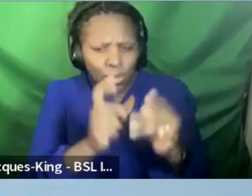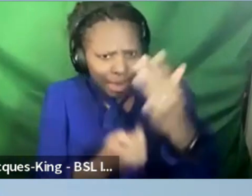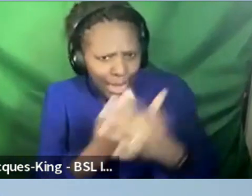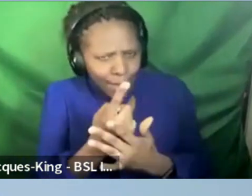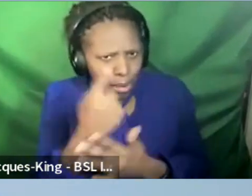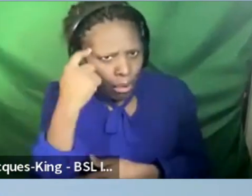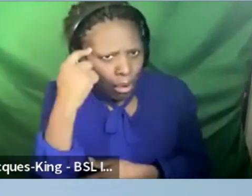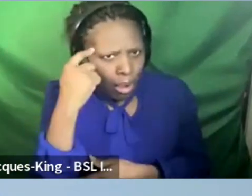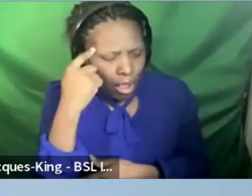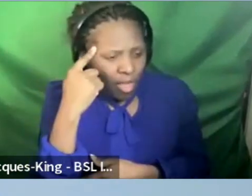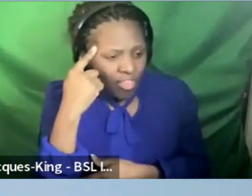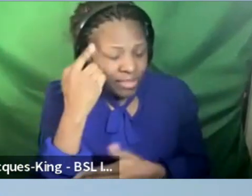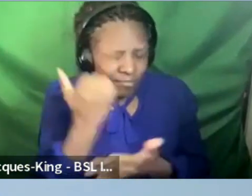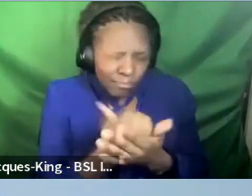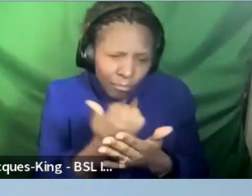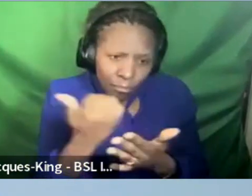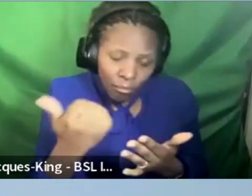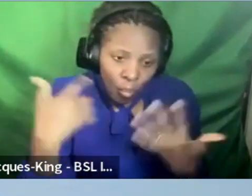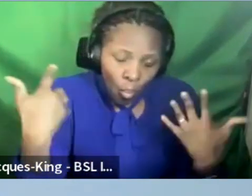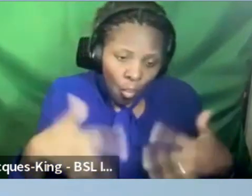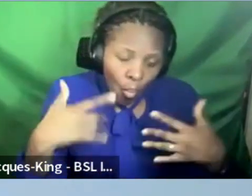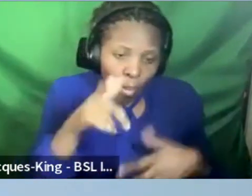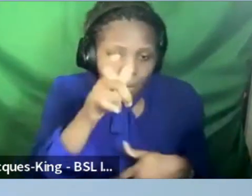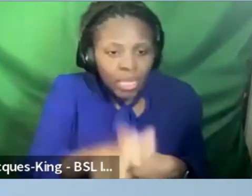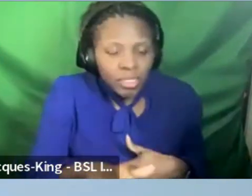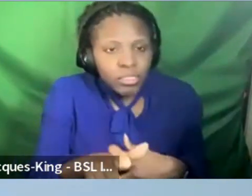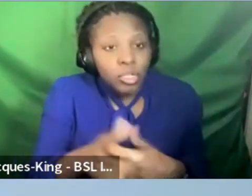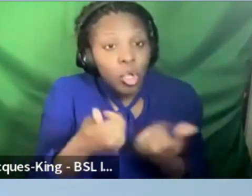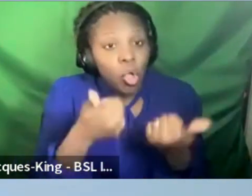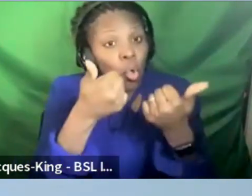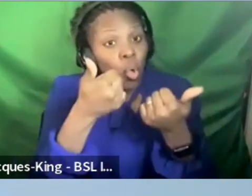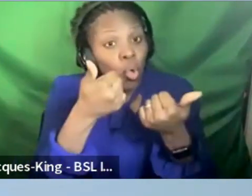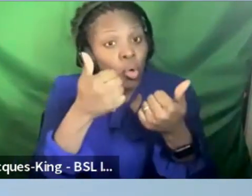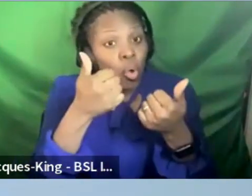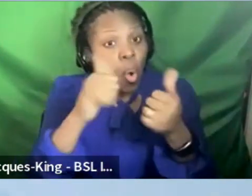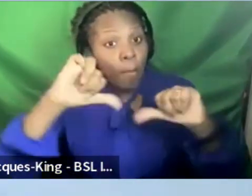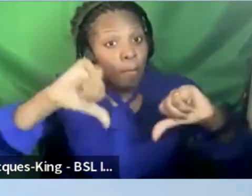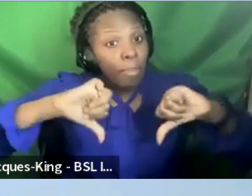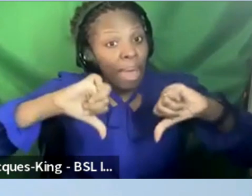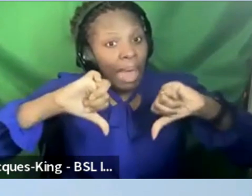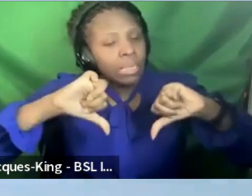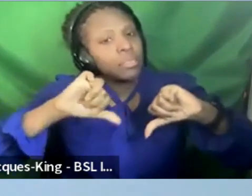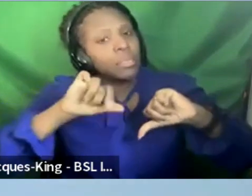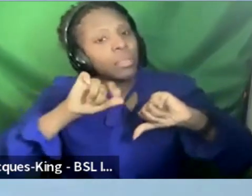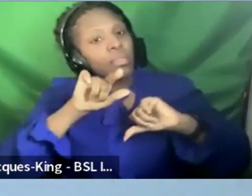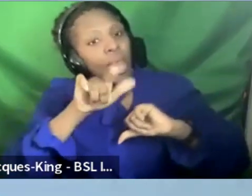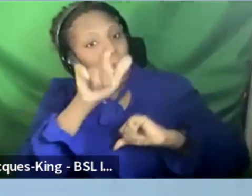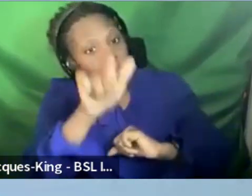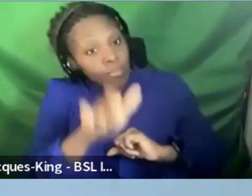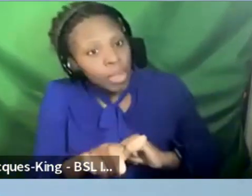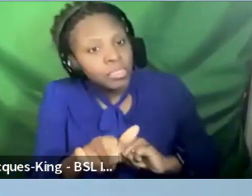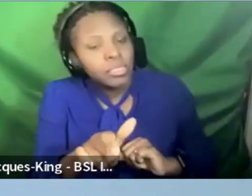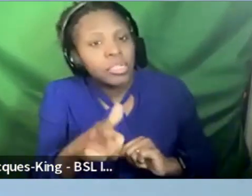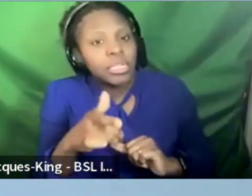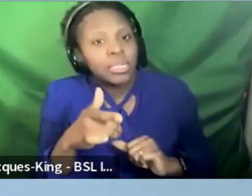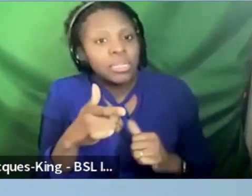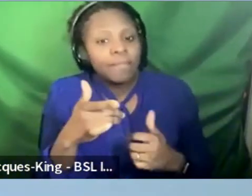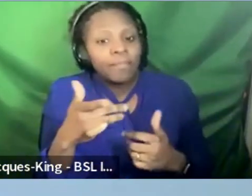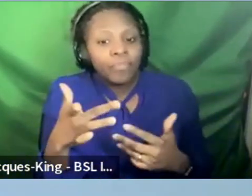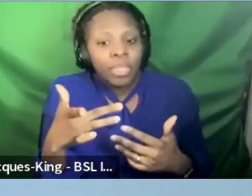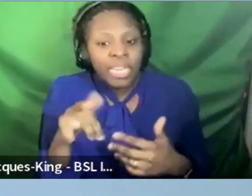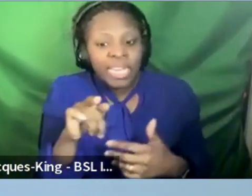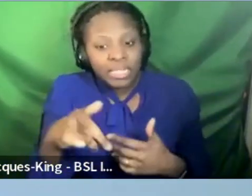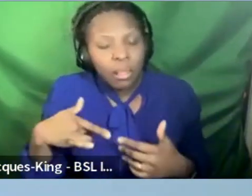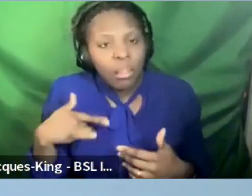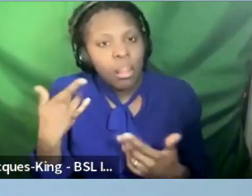39, right? Extraordinary difference. What's going on in this head of this extraordinary person, right? You know, good